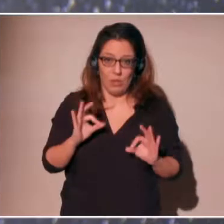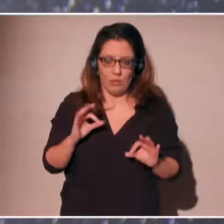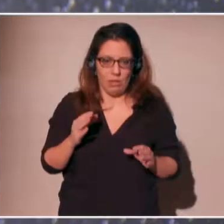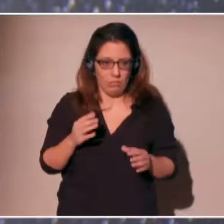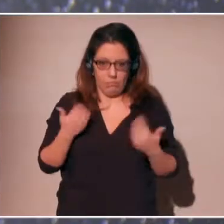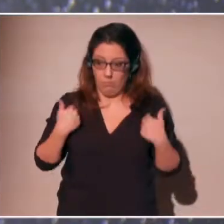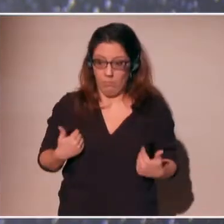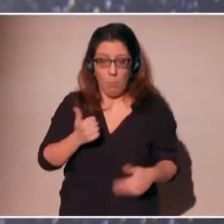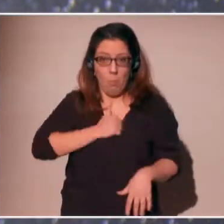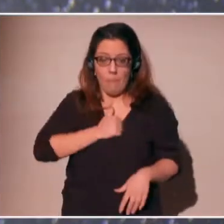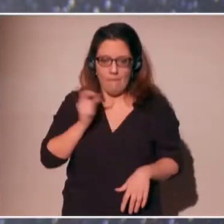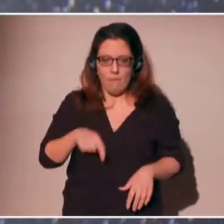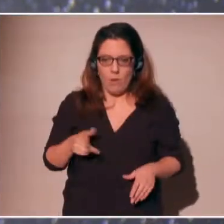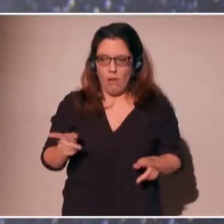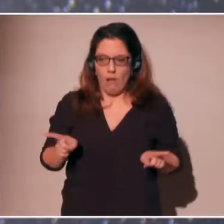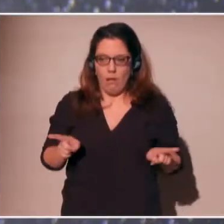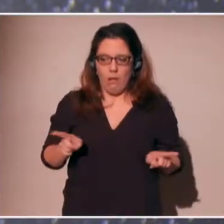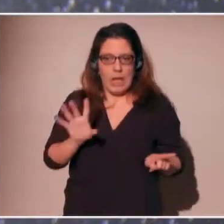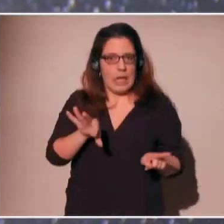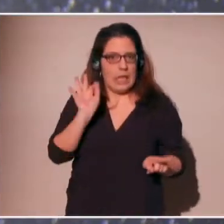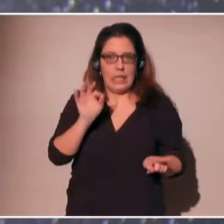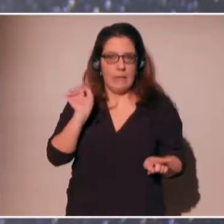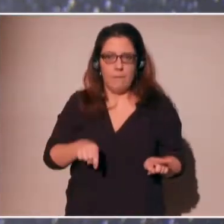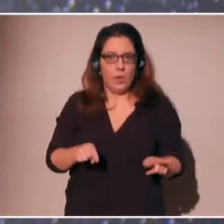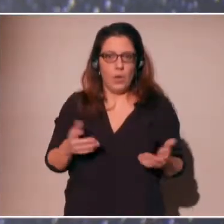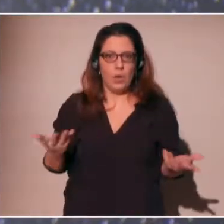I myself had to make that choice.